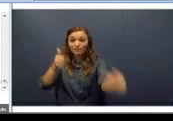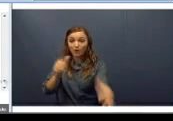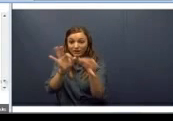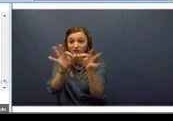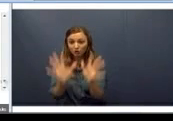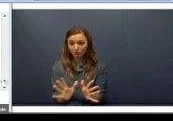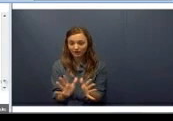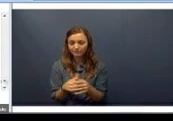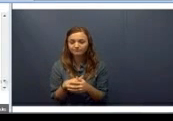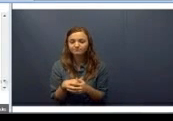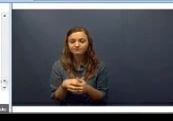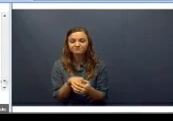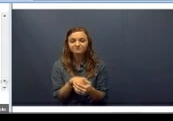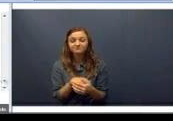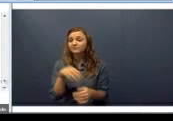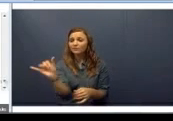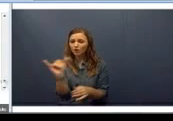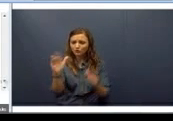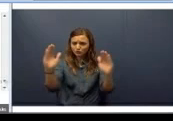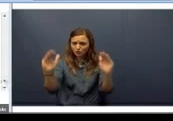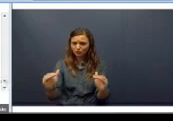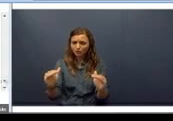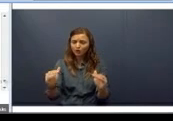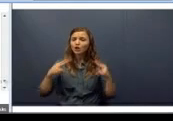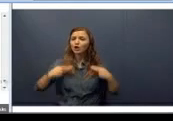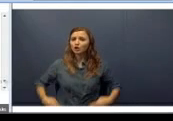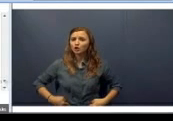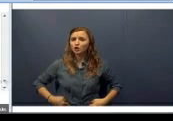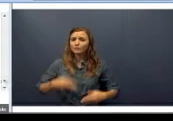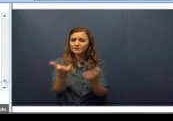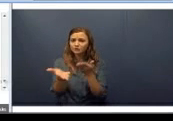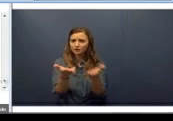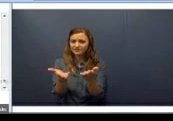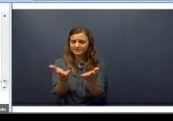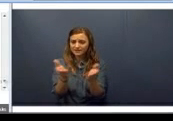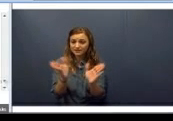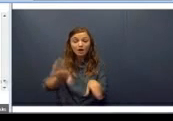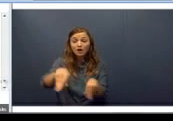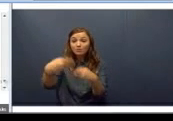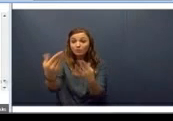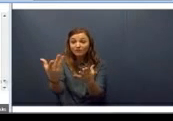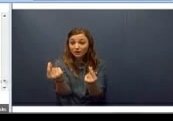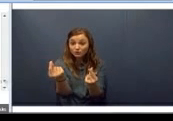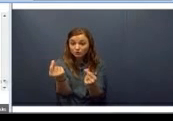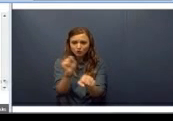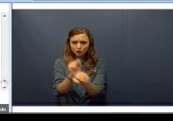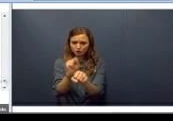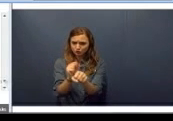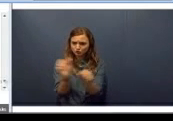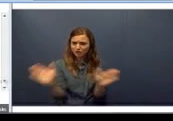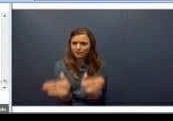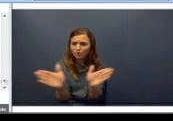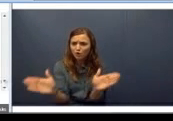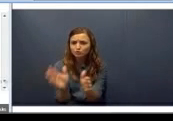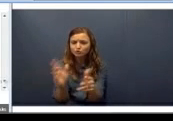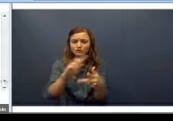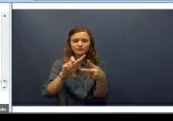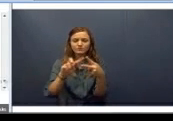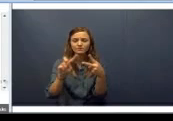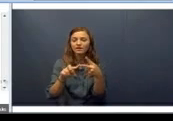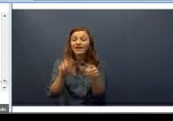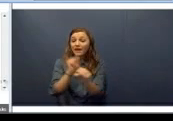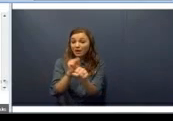video remote interpreting. Then there's also a totally different category, human services, where we provide things